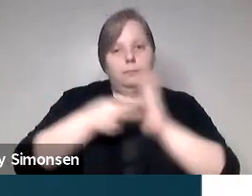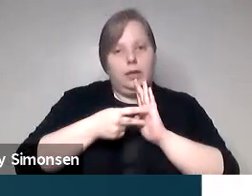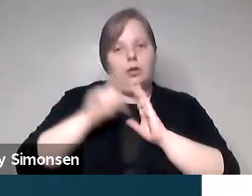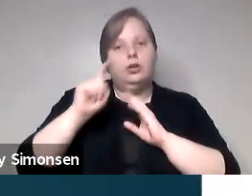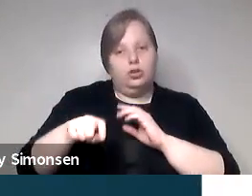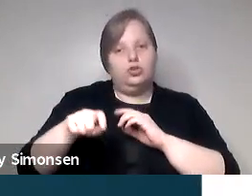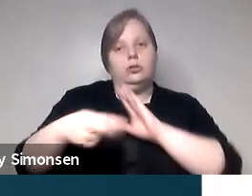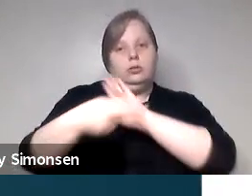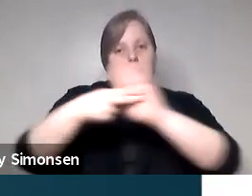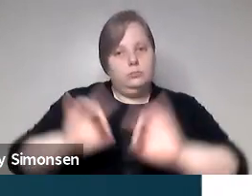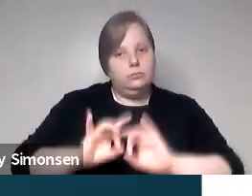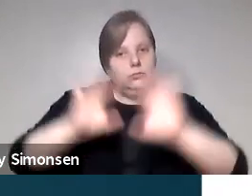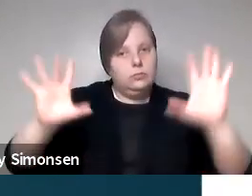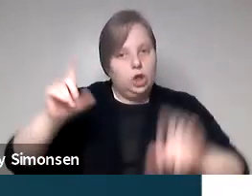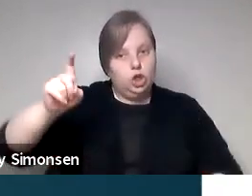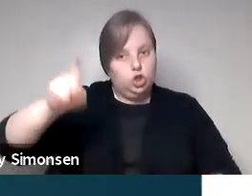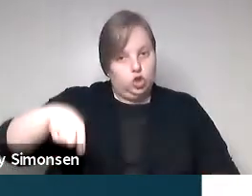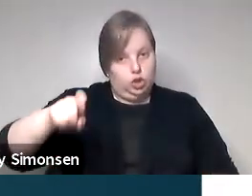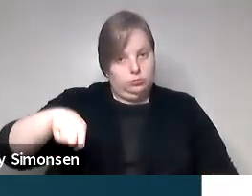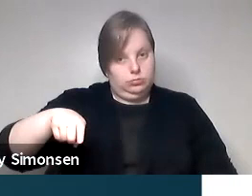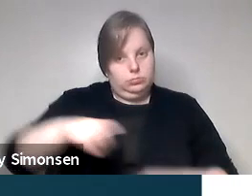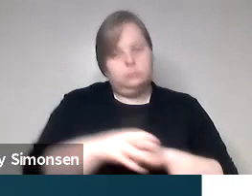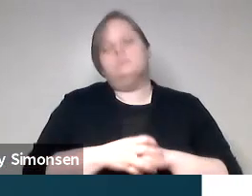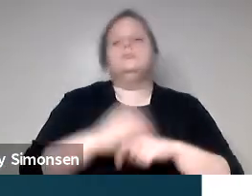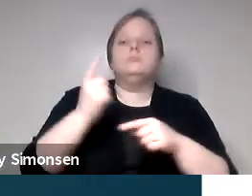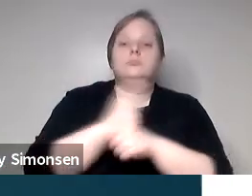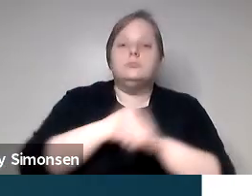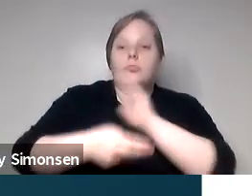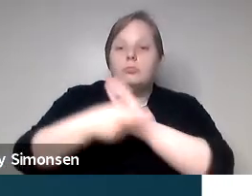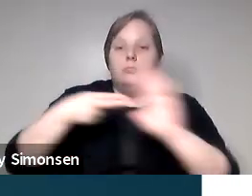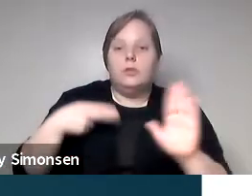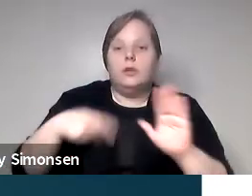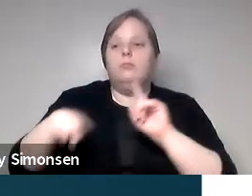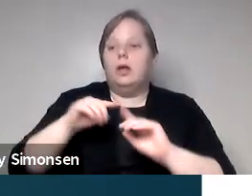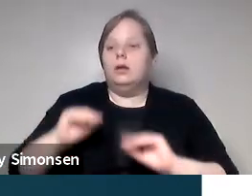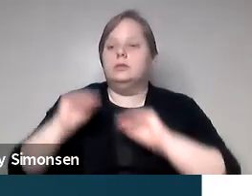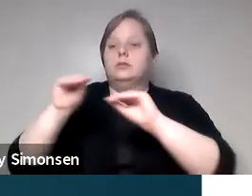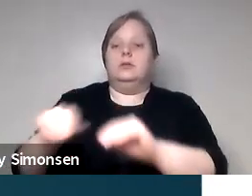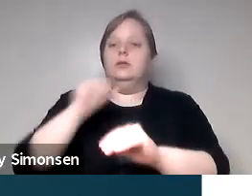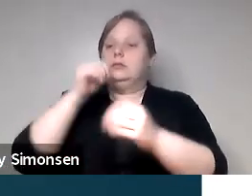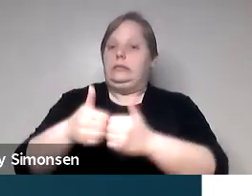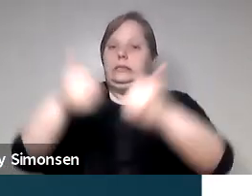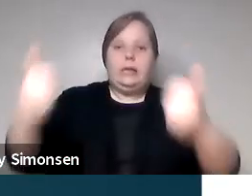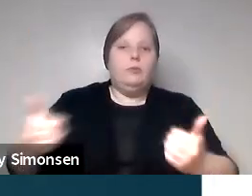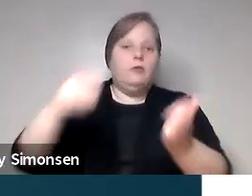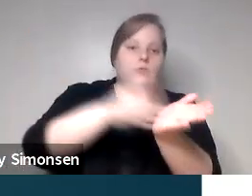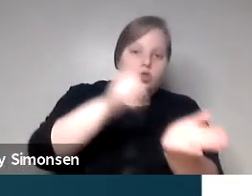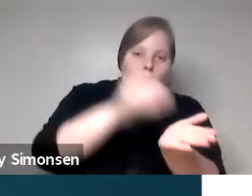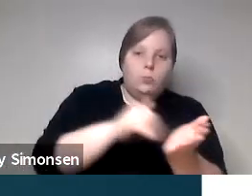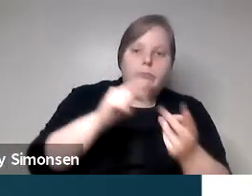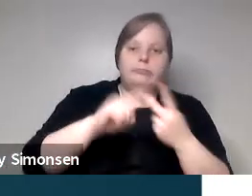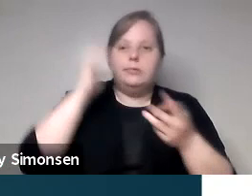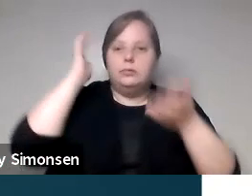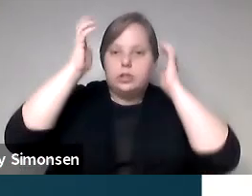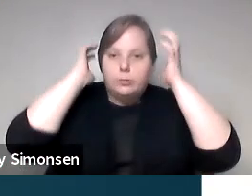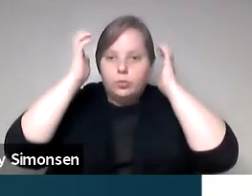sufficiently marked, appropriately marked, and placed away from soaps, shampoos,